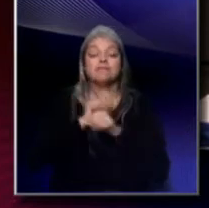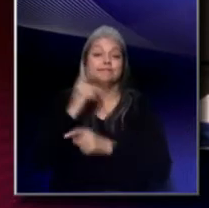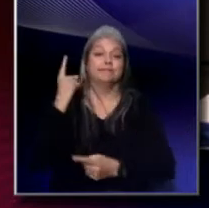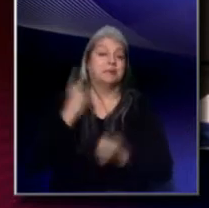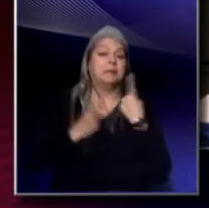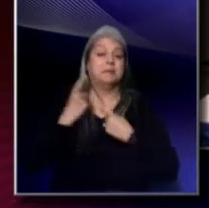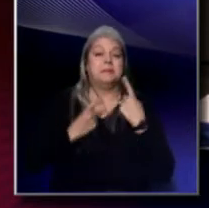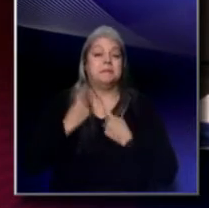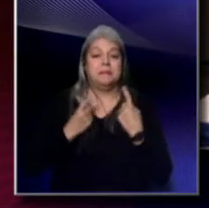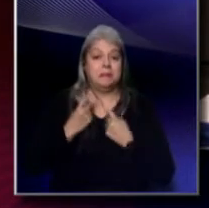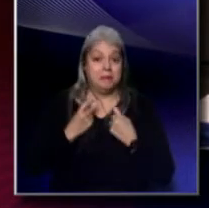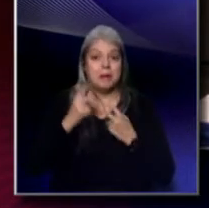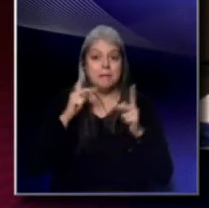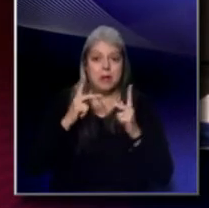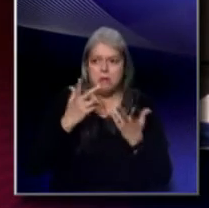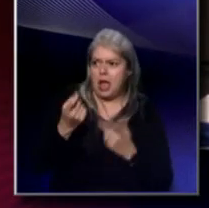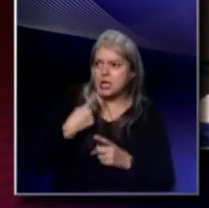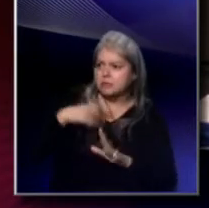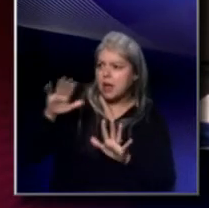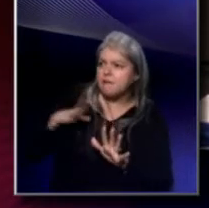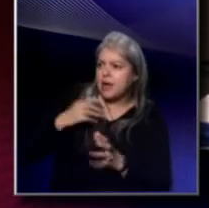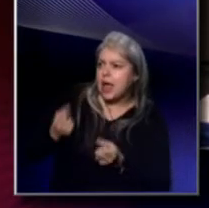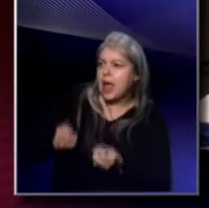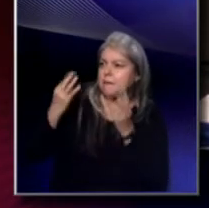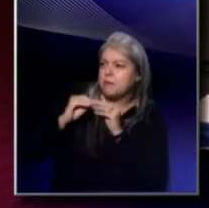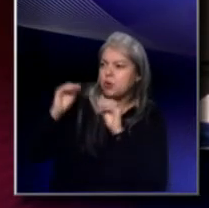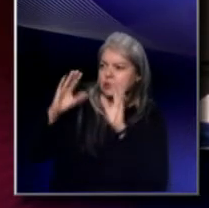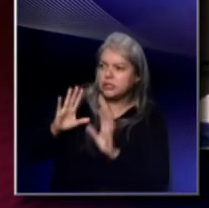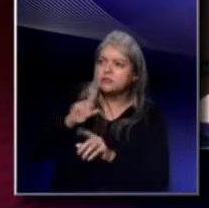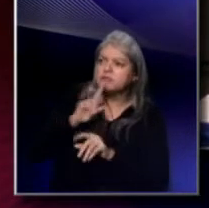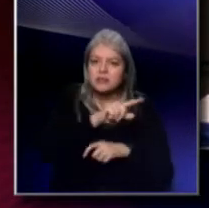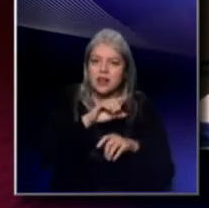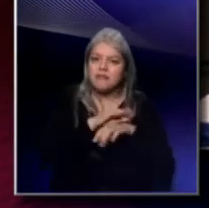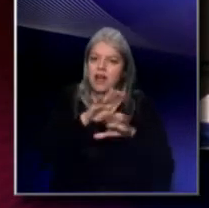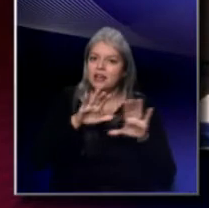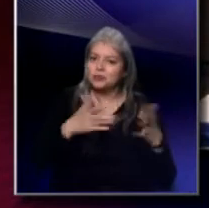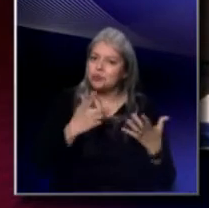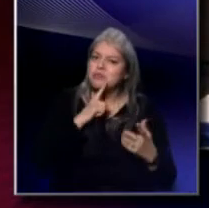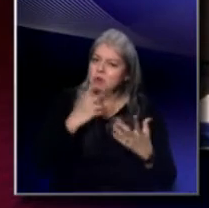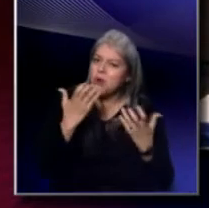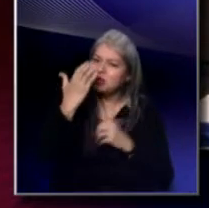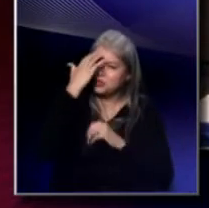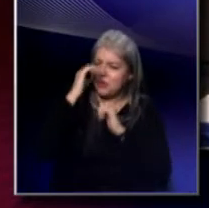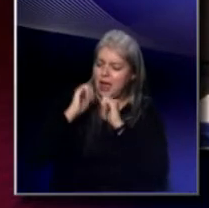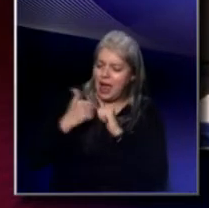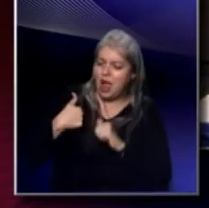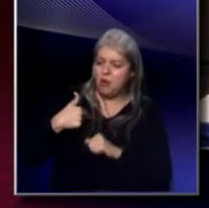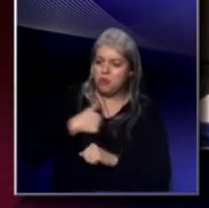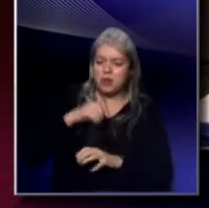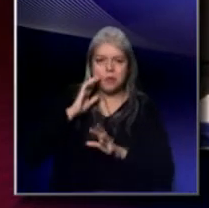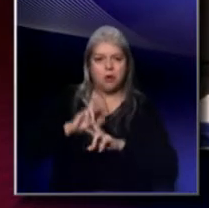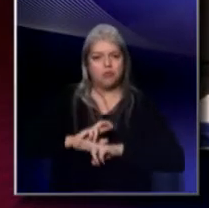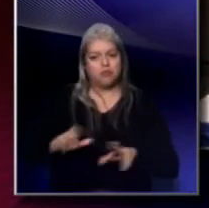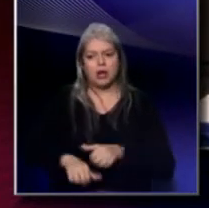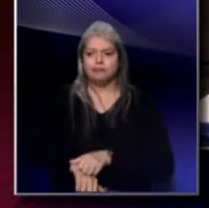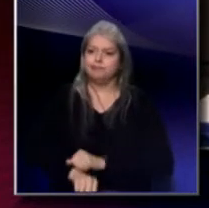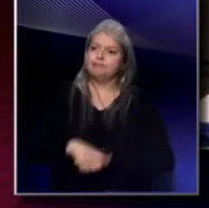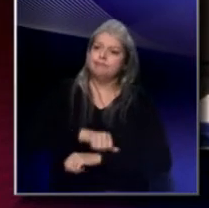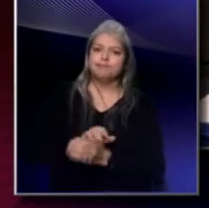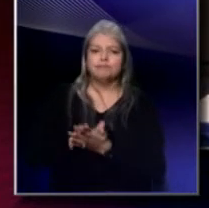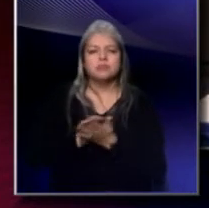questions. They wanted to know, so how many more teachers will you be hiring? How we were going to do this. They were